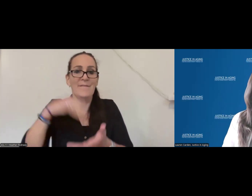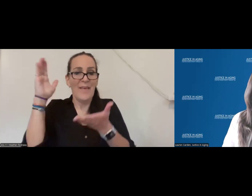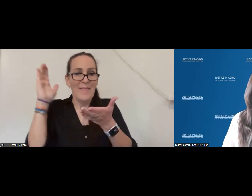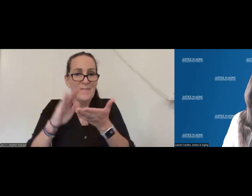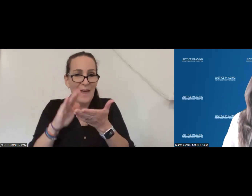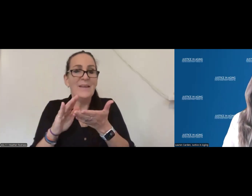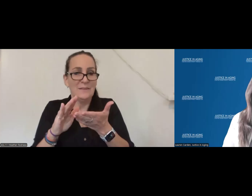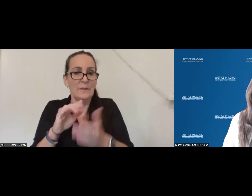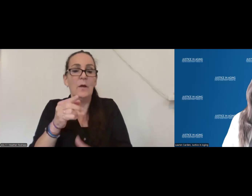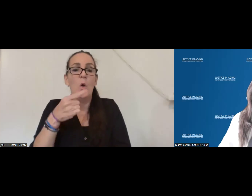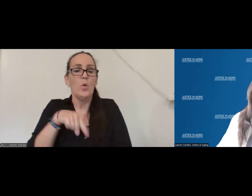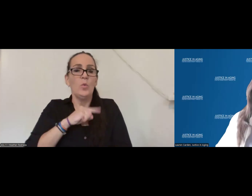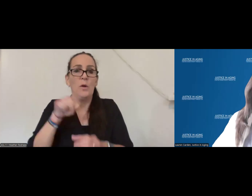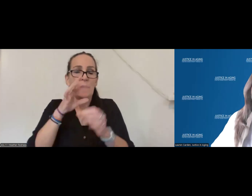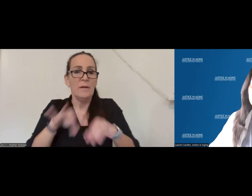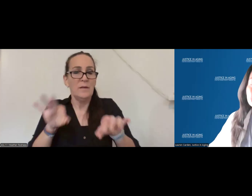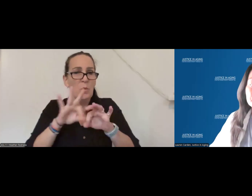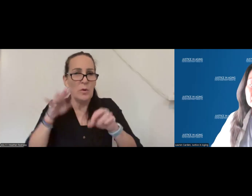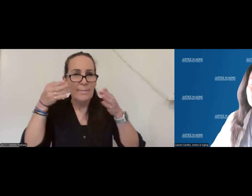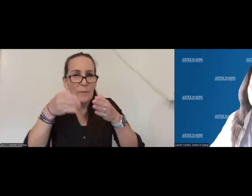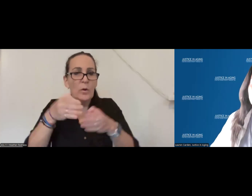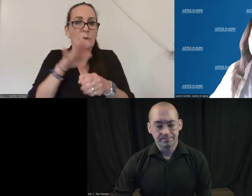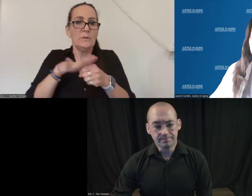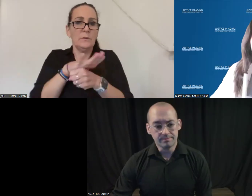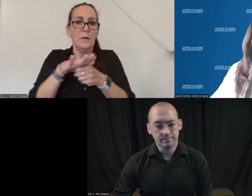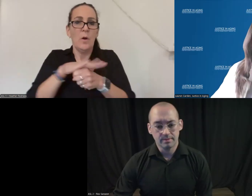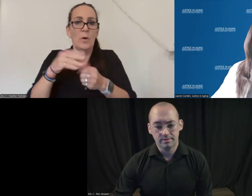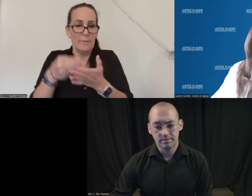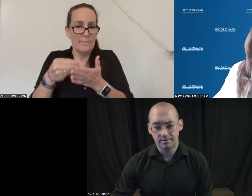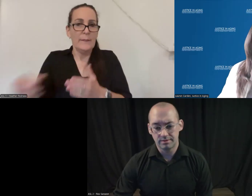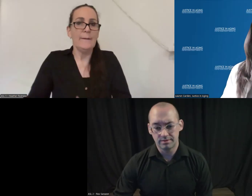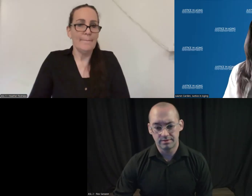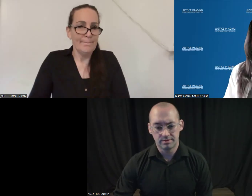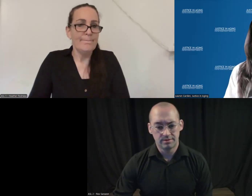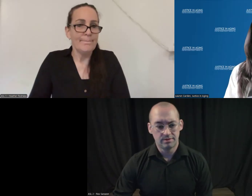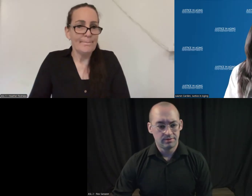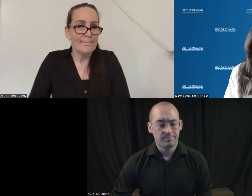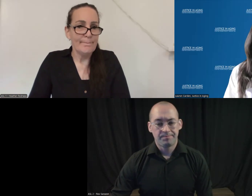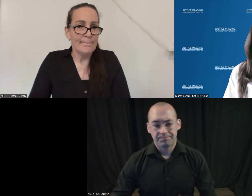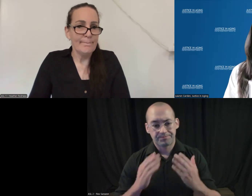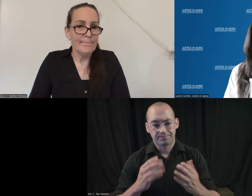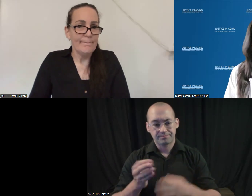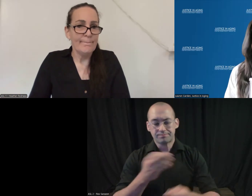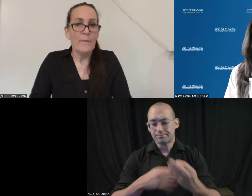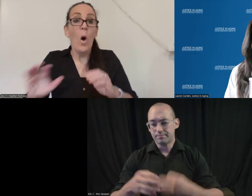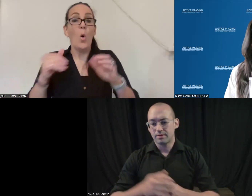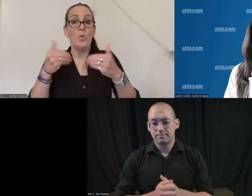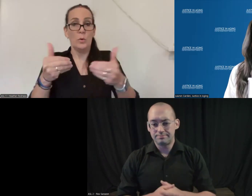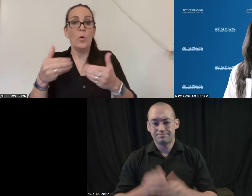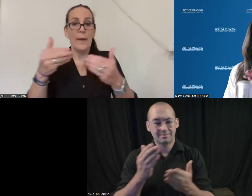concerned about housing in rural areas. So some of our kind of policy suggestions.